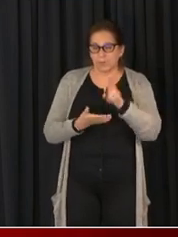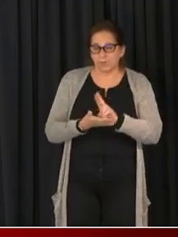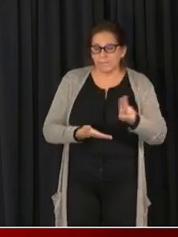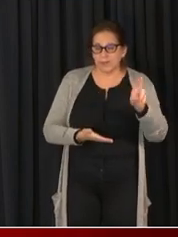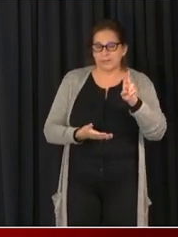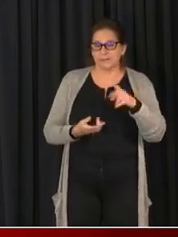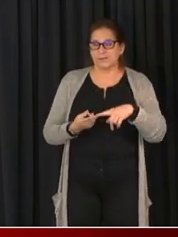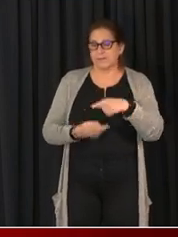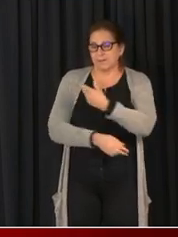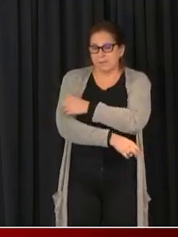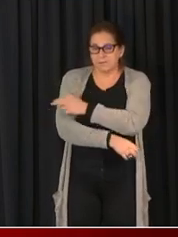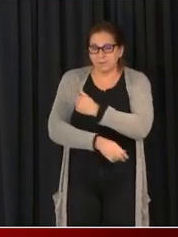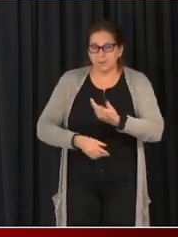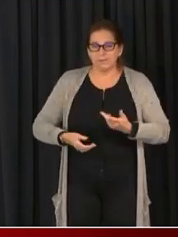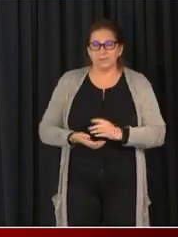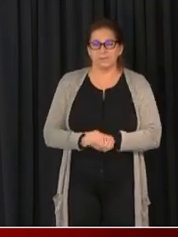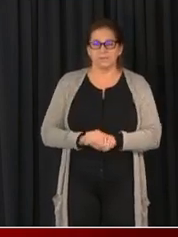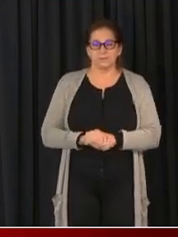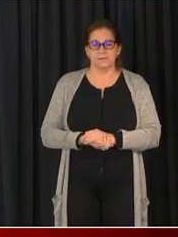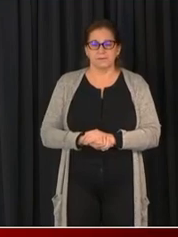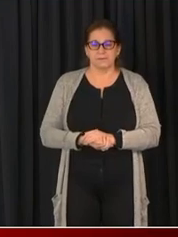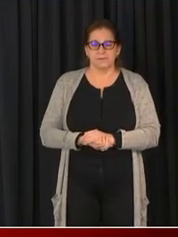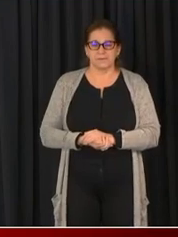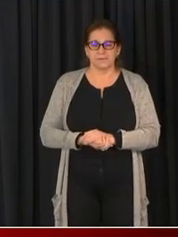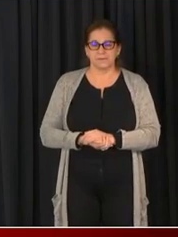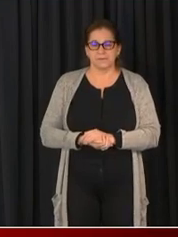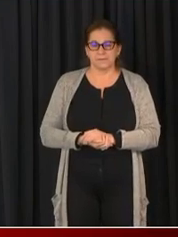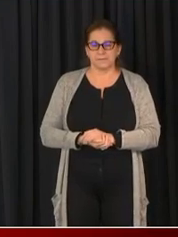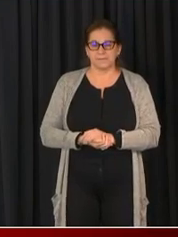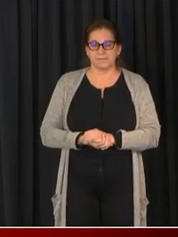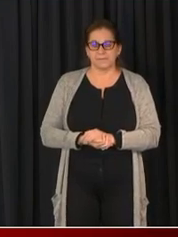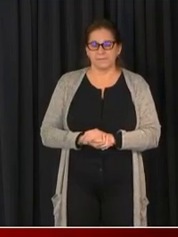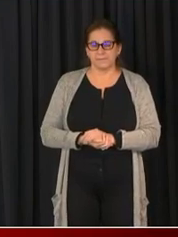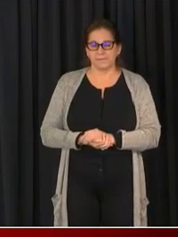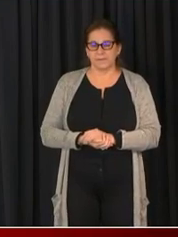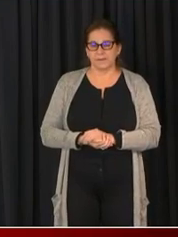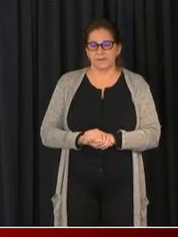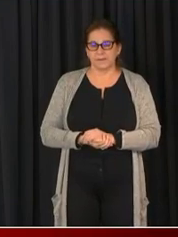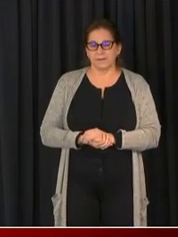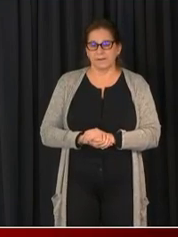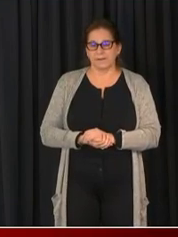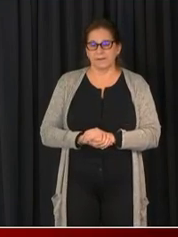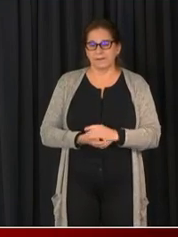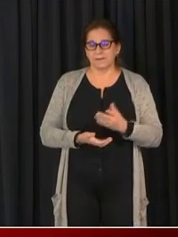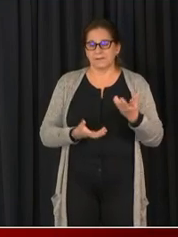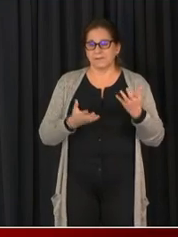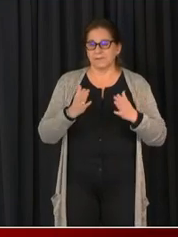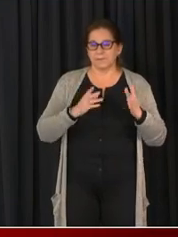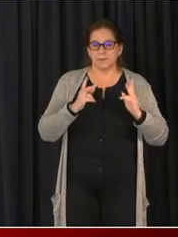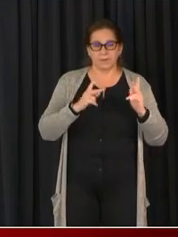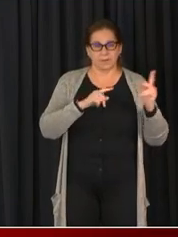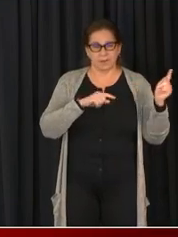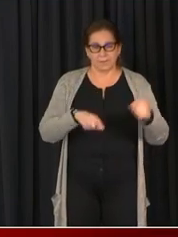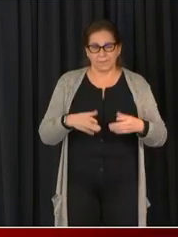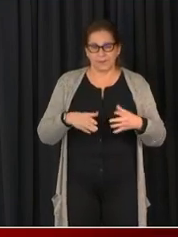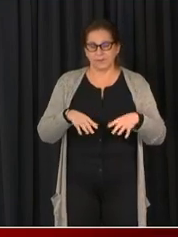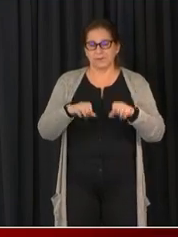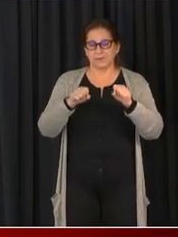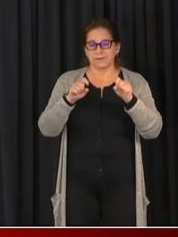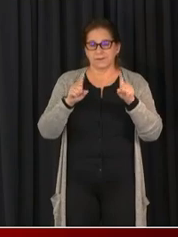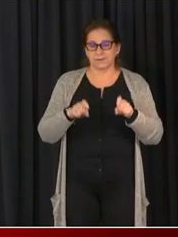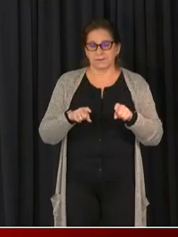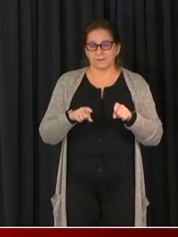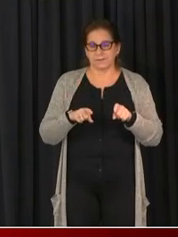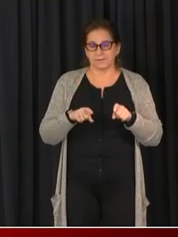mentioned, for people entering their institutions to provide a negative test. There won't be a